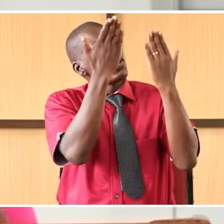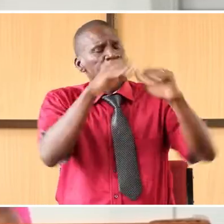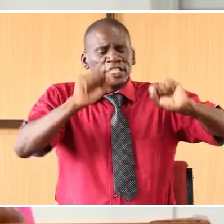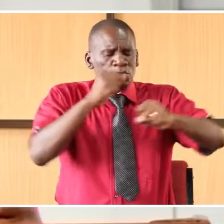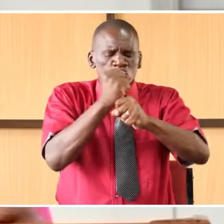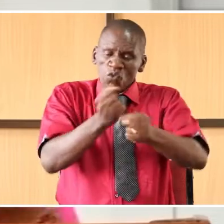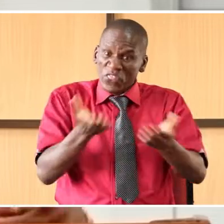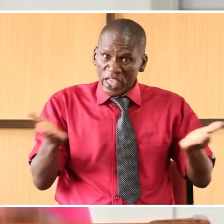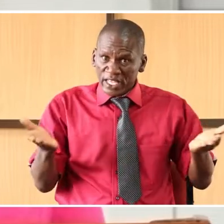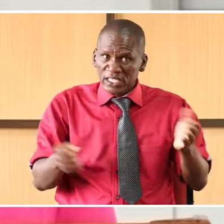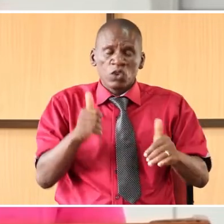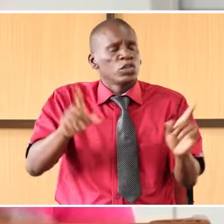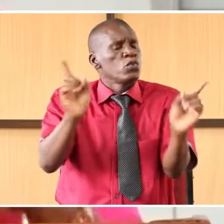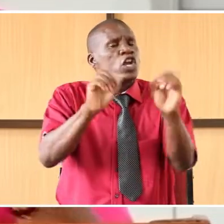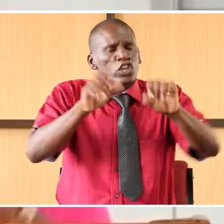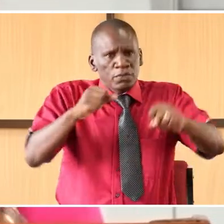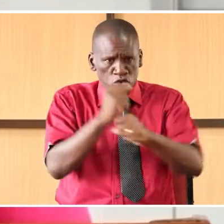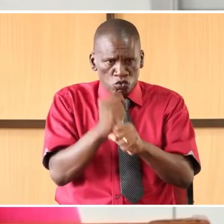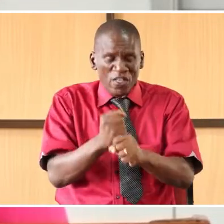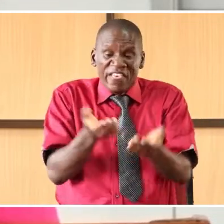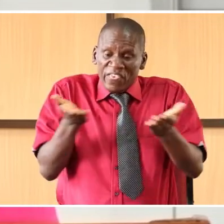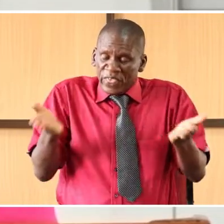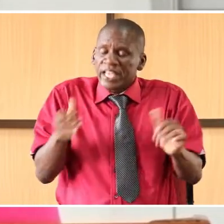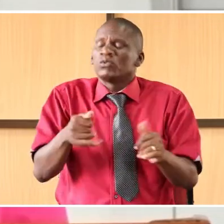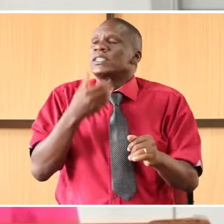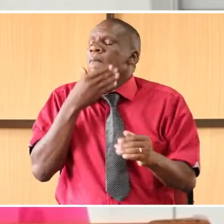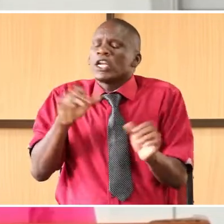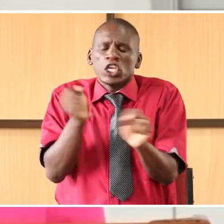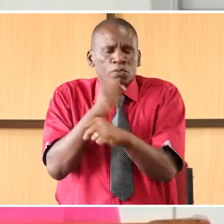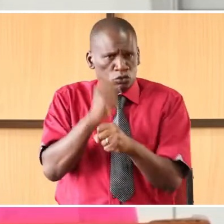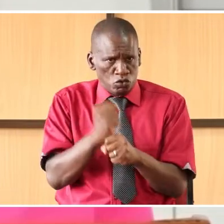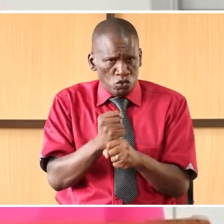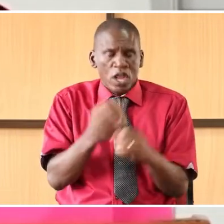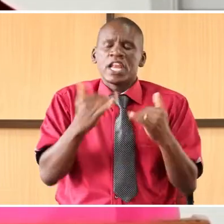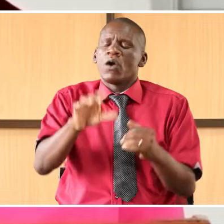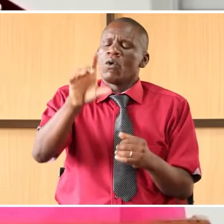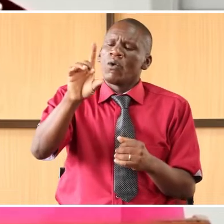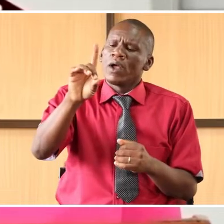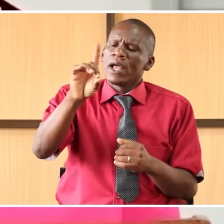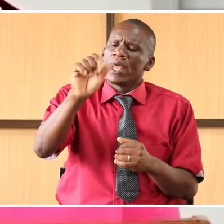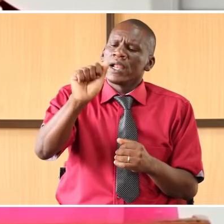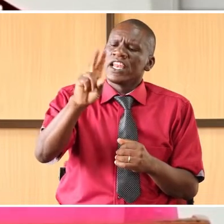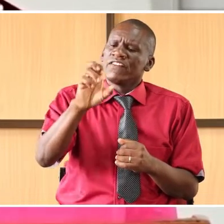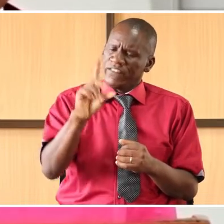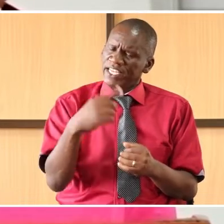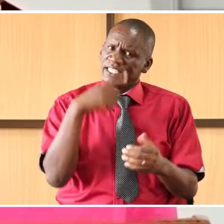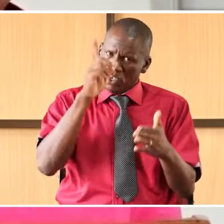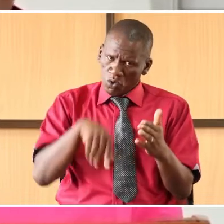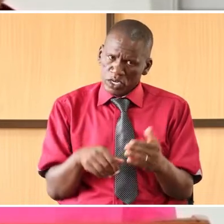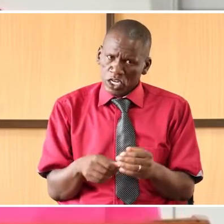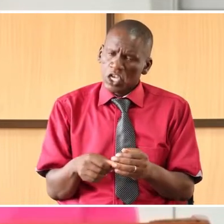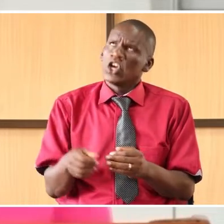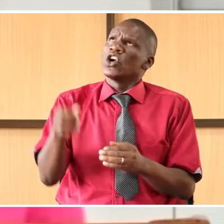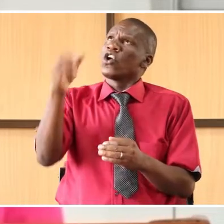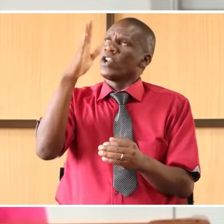do things that we are not able, and the things that man cannot do. No wonder David said, vain is the help of